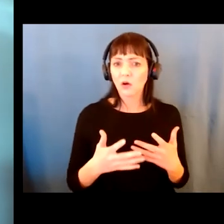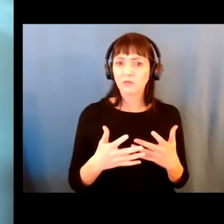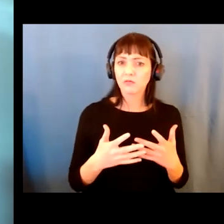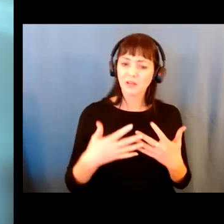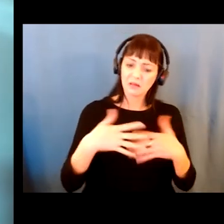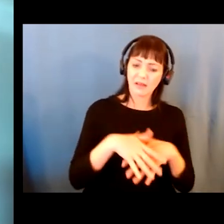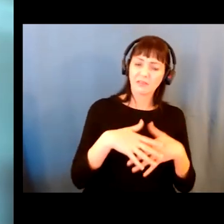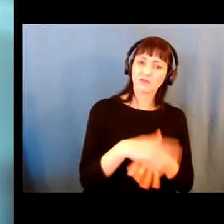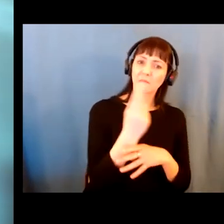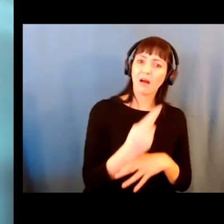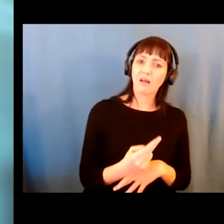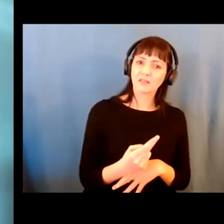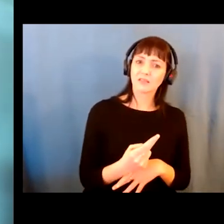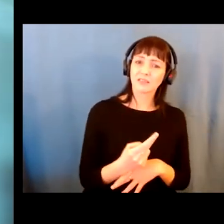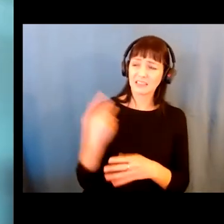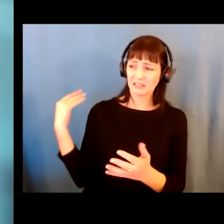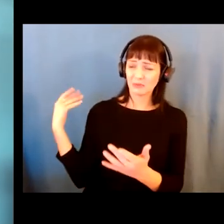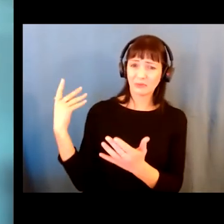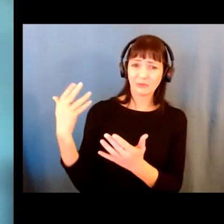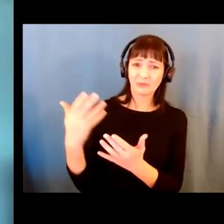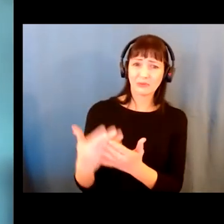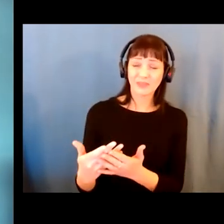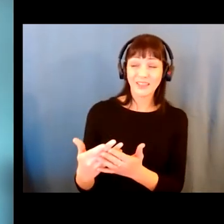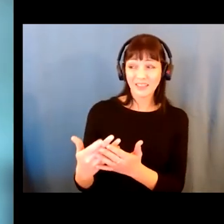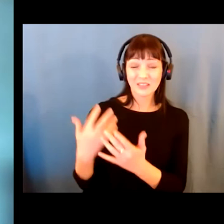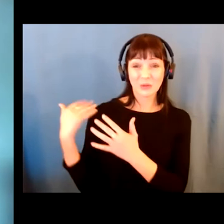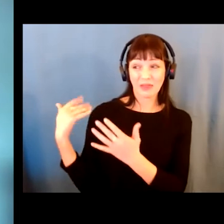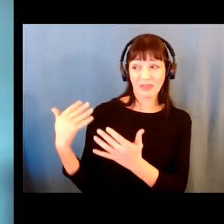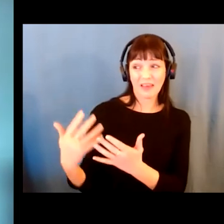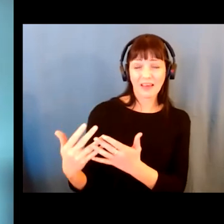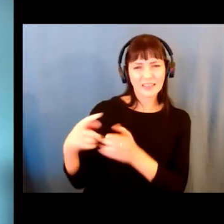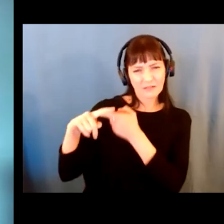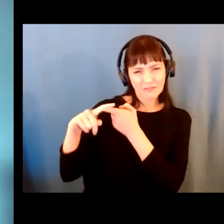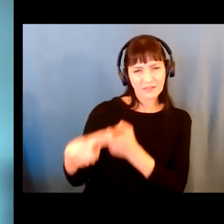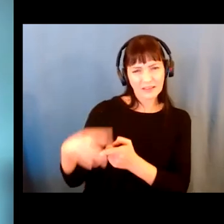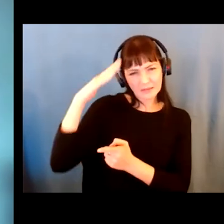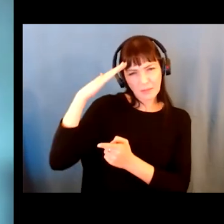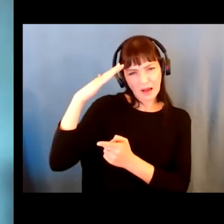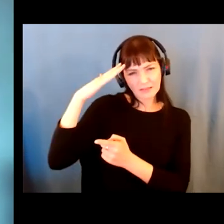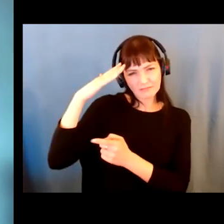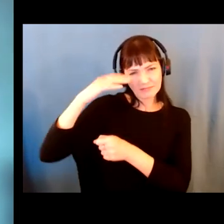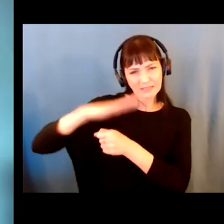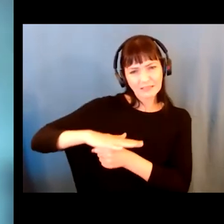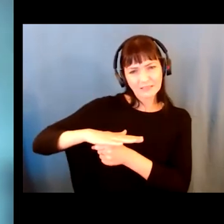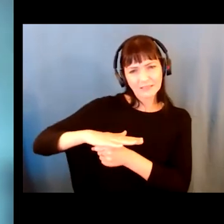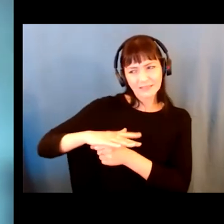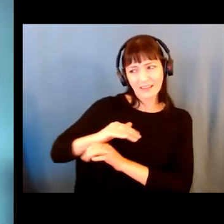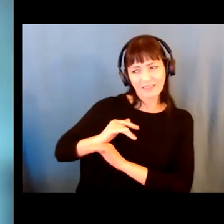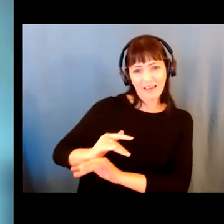dealing with. So it's a back catalogue and an ingrained mindset we're up against.